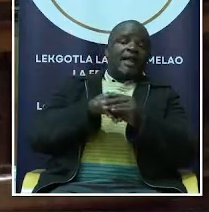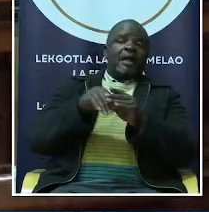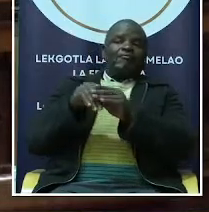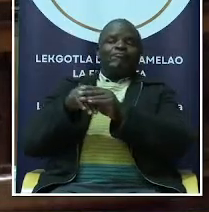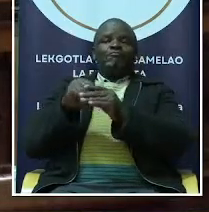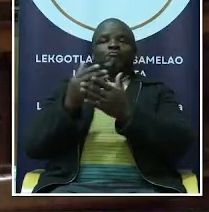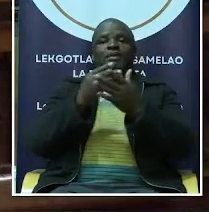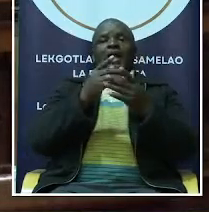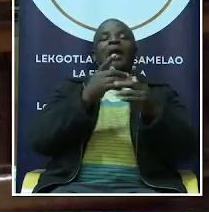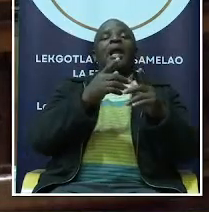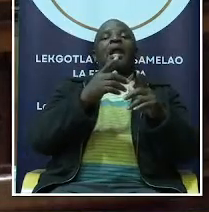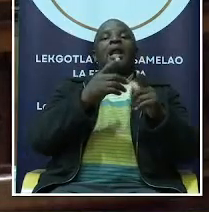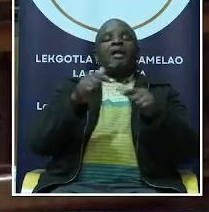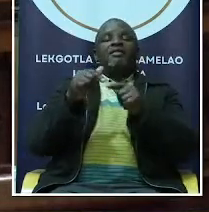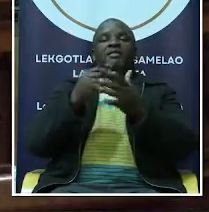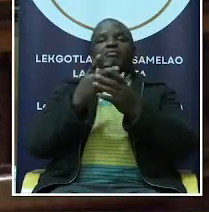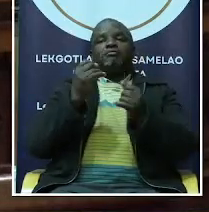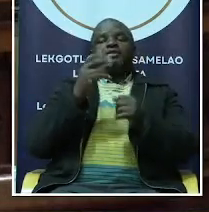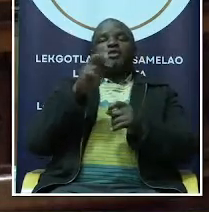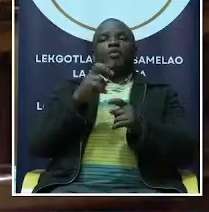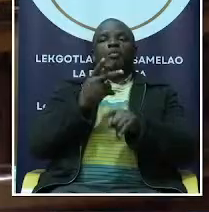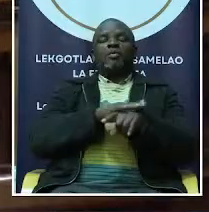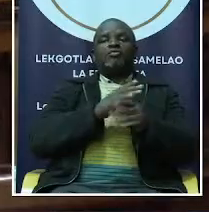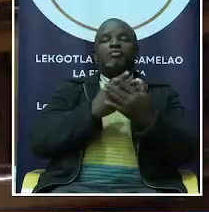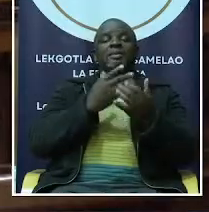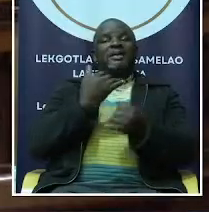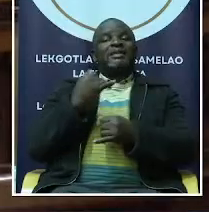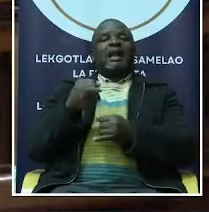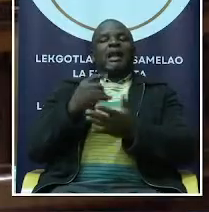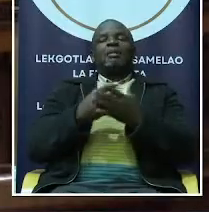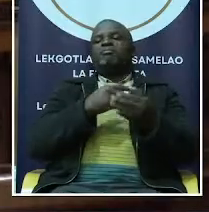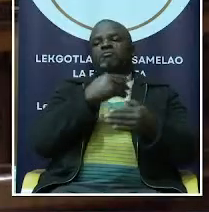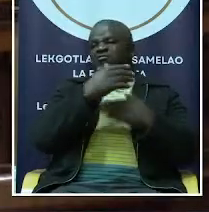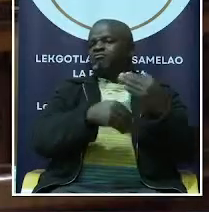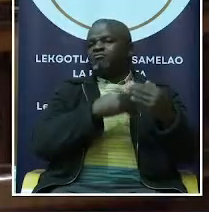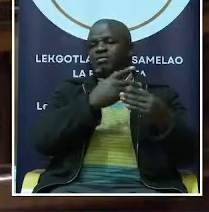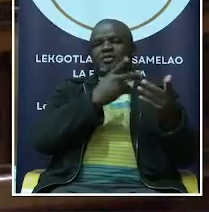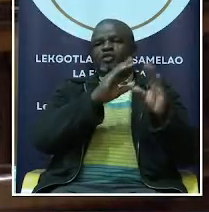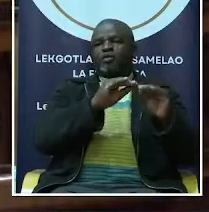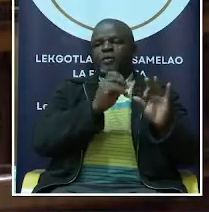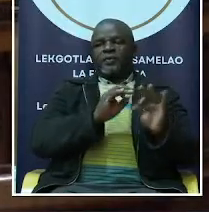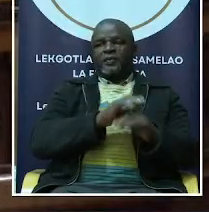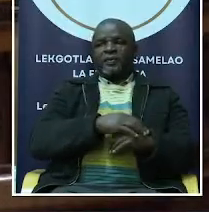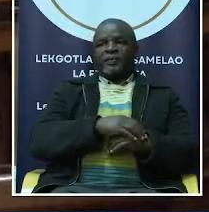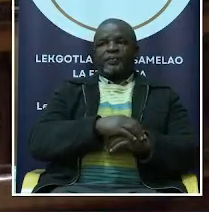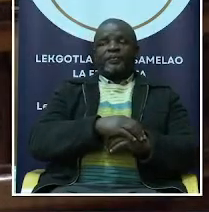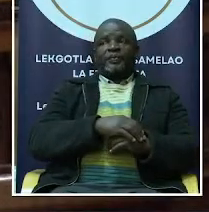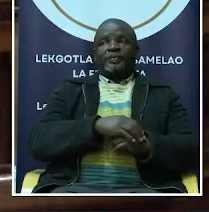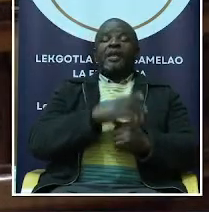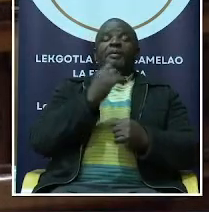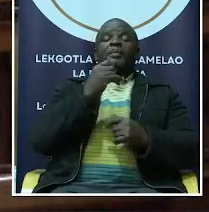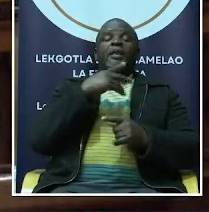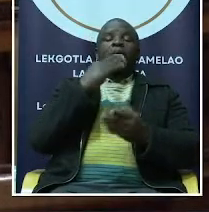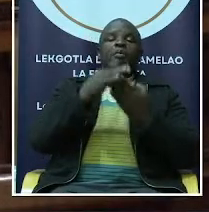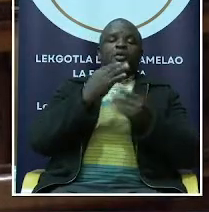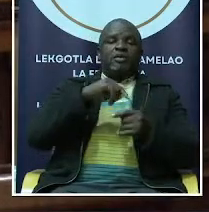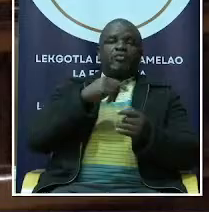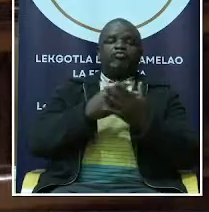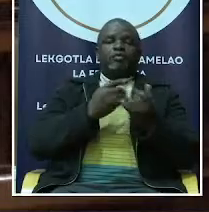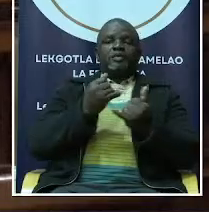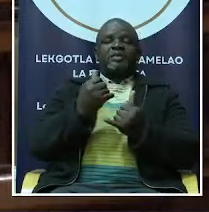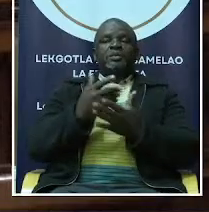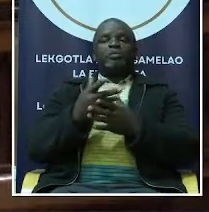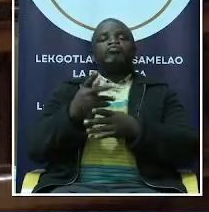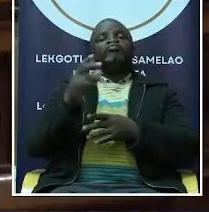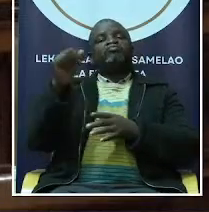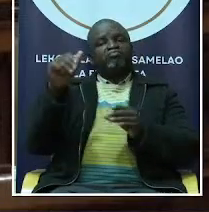longer require experience, but that is still continuing to happen. So one of our proposals is to enact a